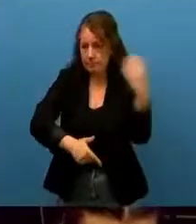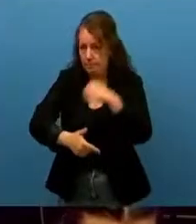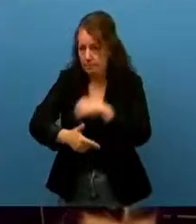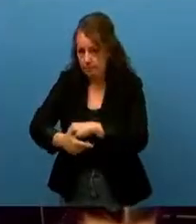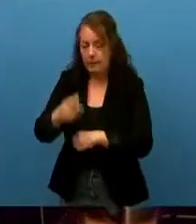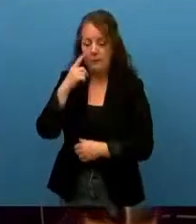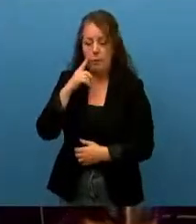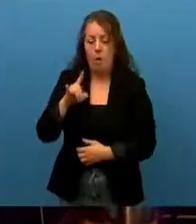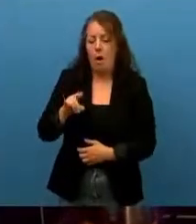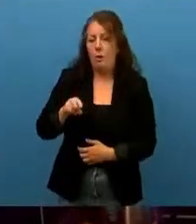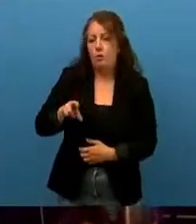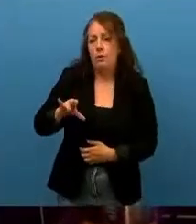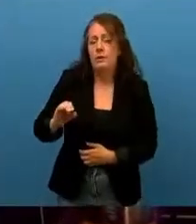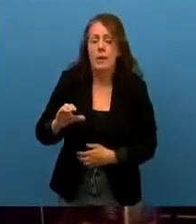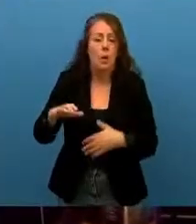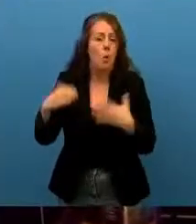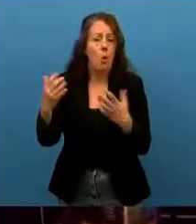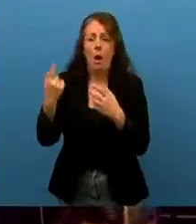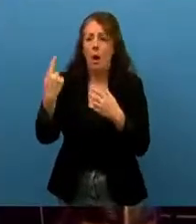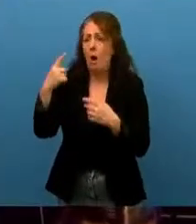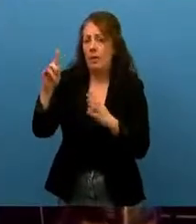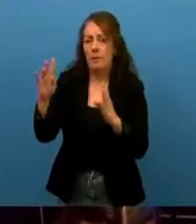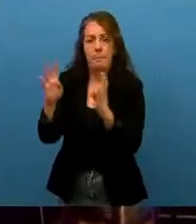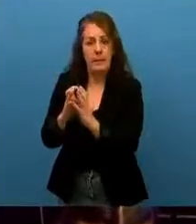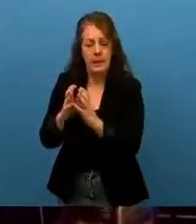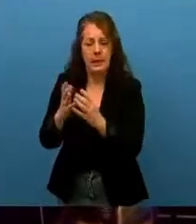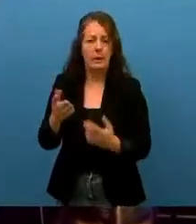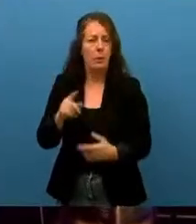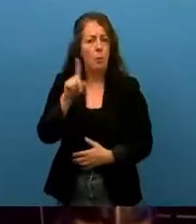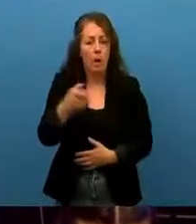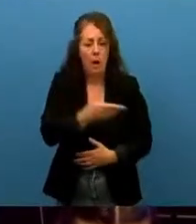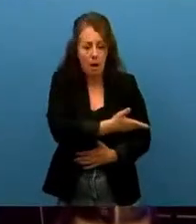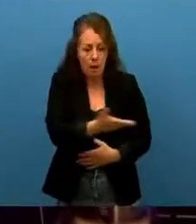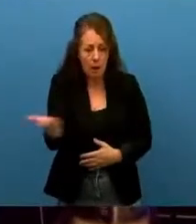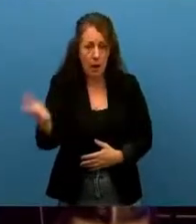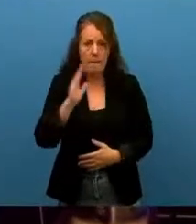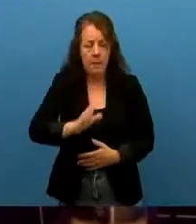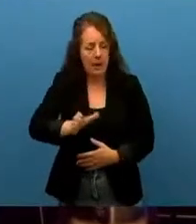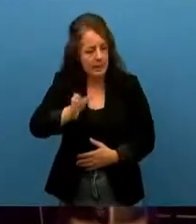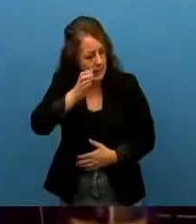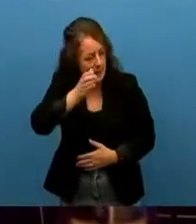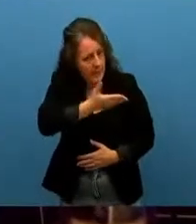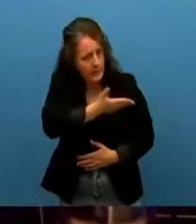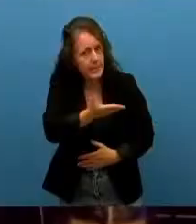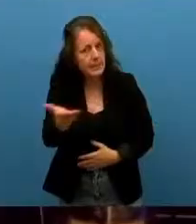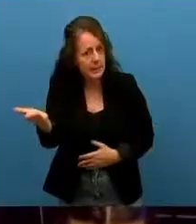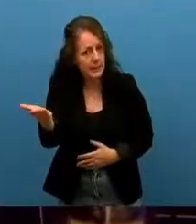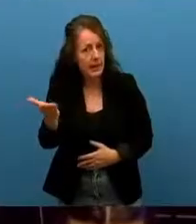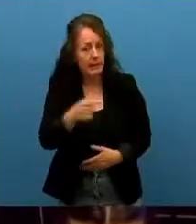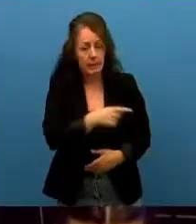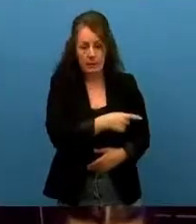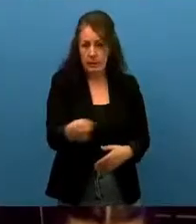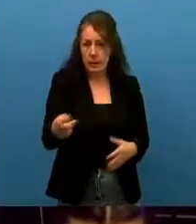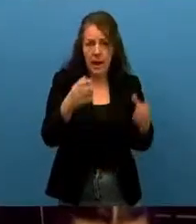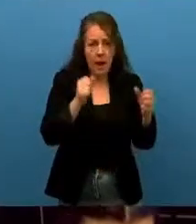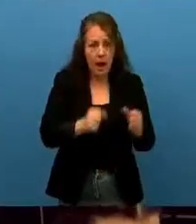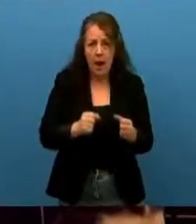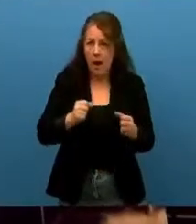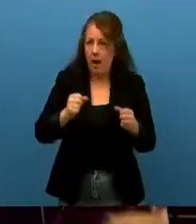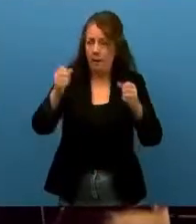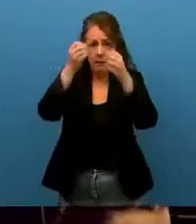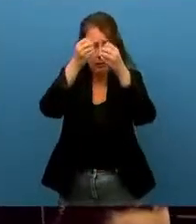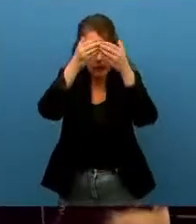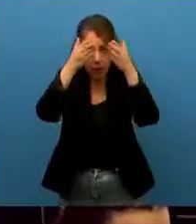as other relevant fora, to share their voice and their